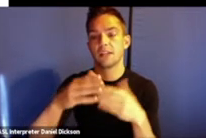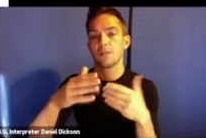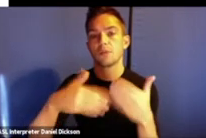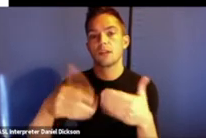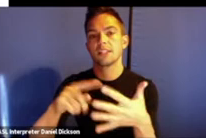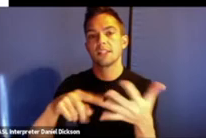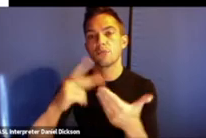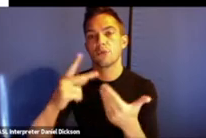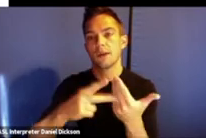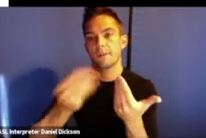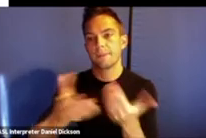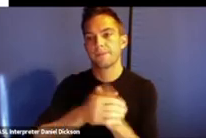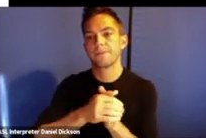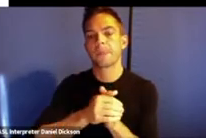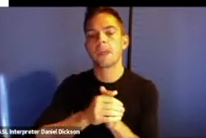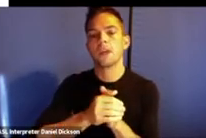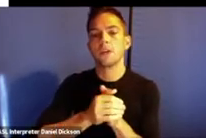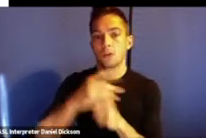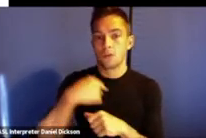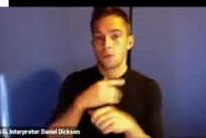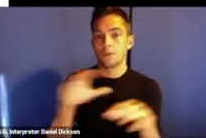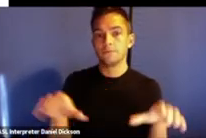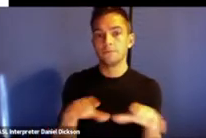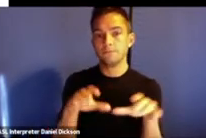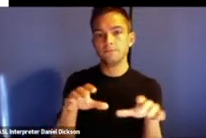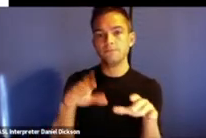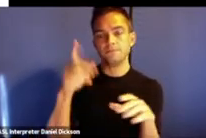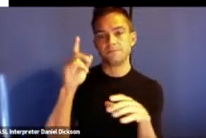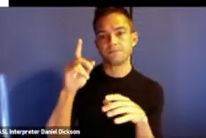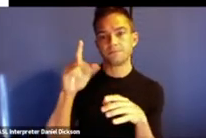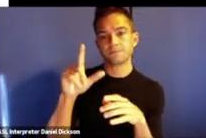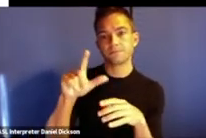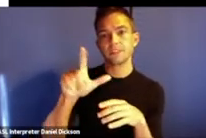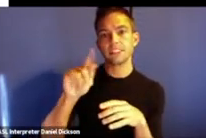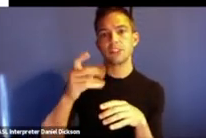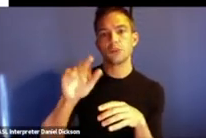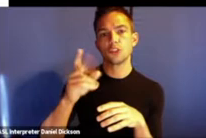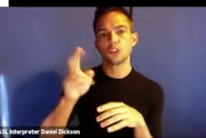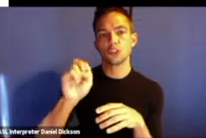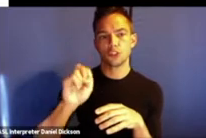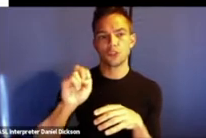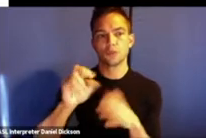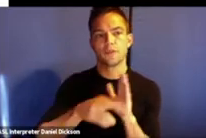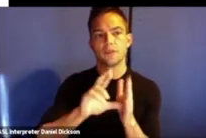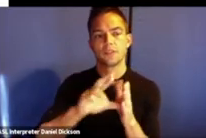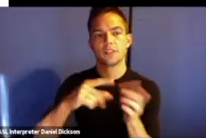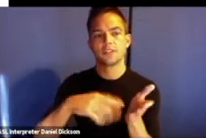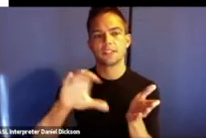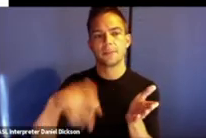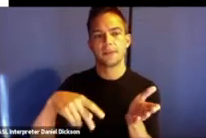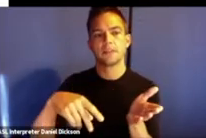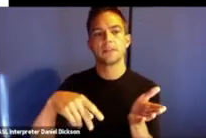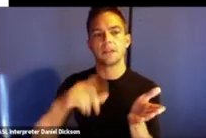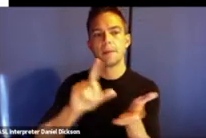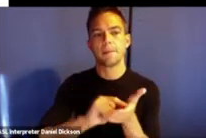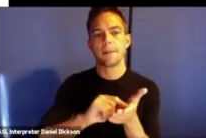programs. We have done, as Hans said, we've done a literature review here. This is the one on CP. I won't go into all the details. This is published